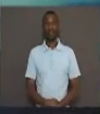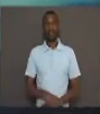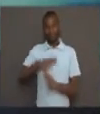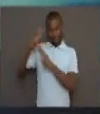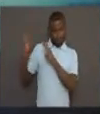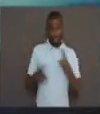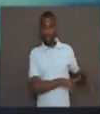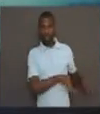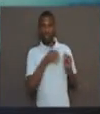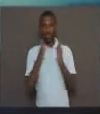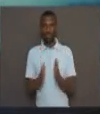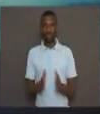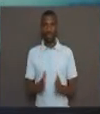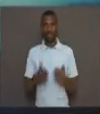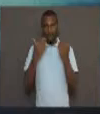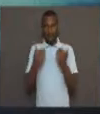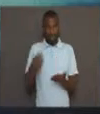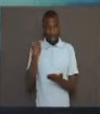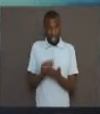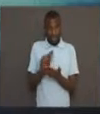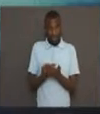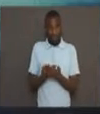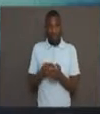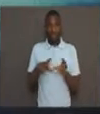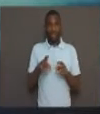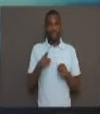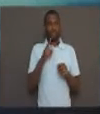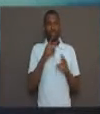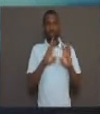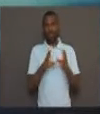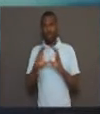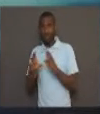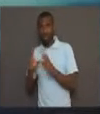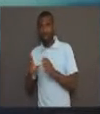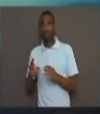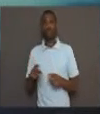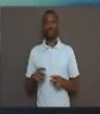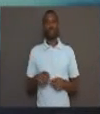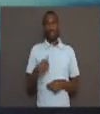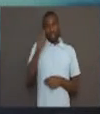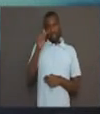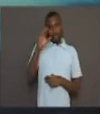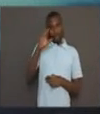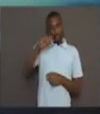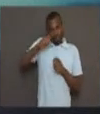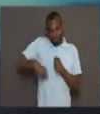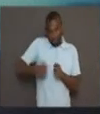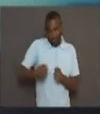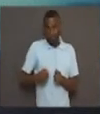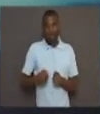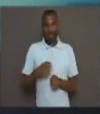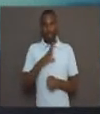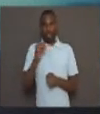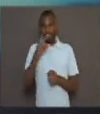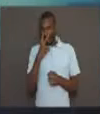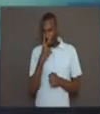Welcome back, students. Let us review the components of an AC generator and